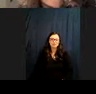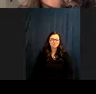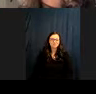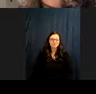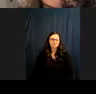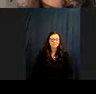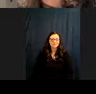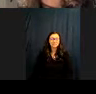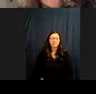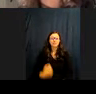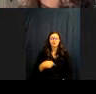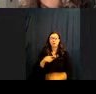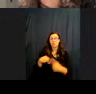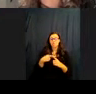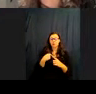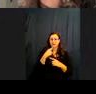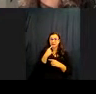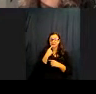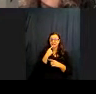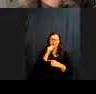So when I say there isn't always a story,